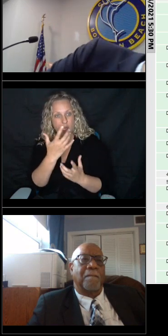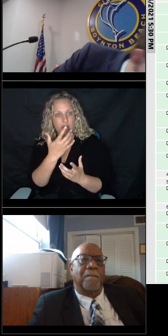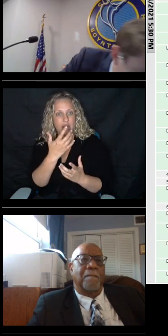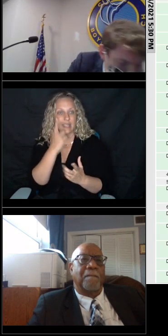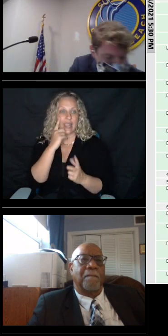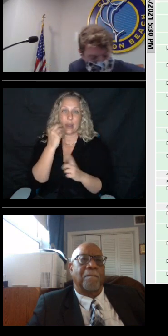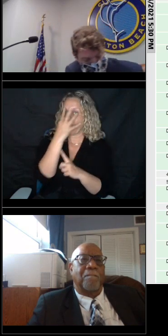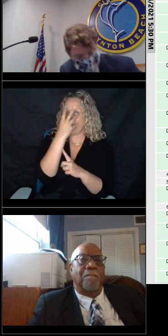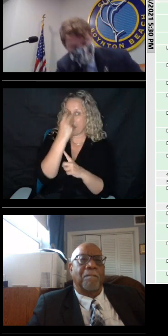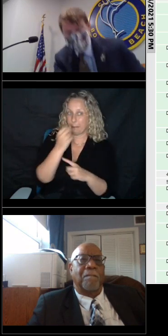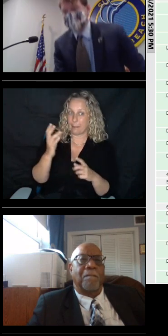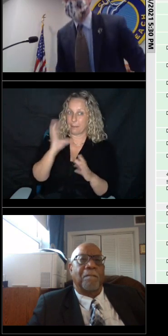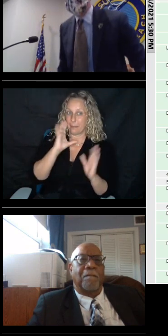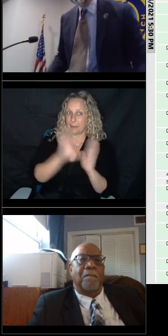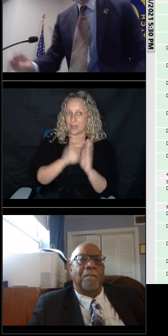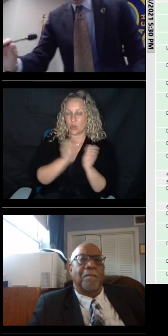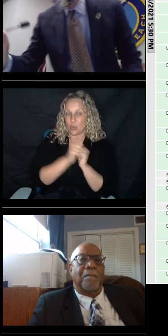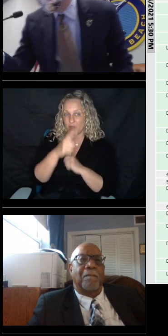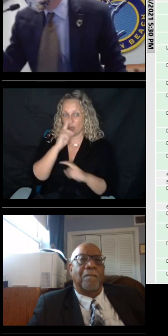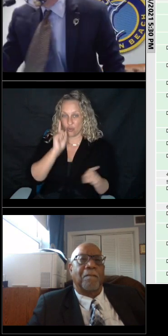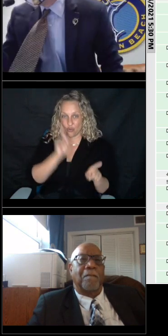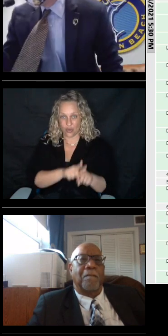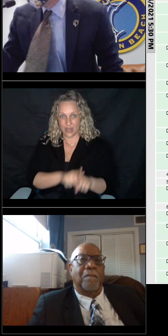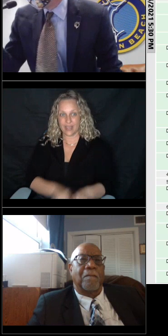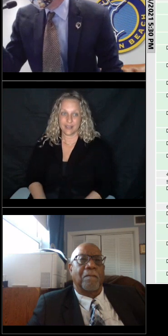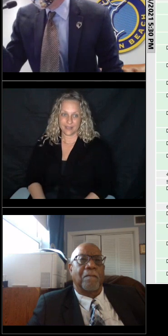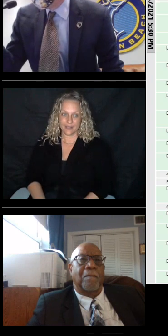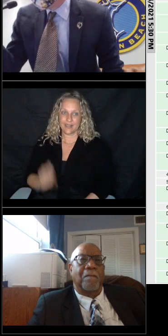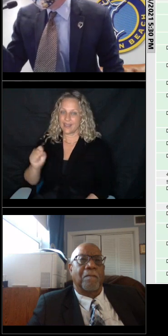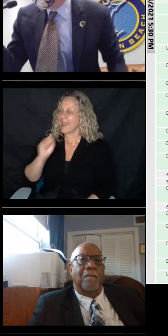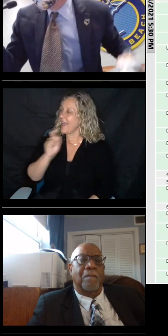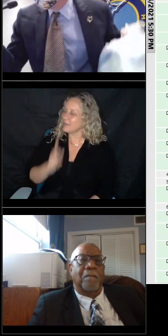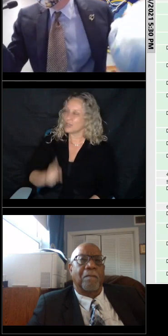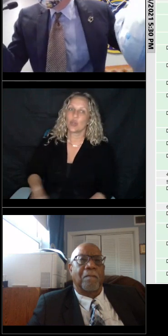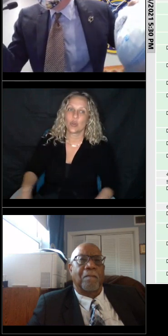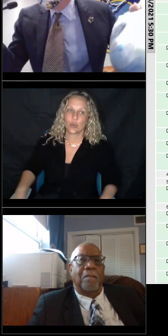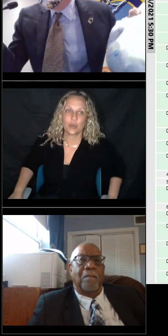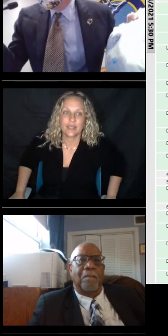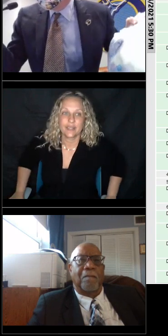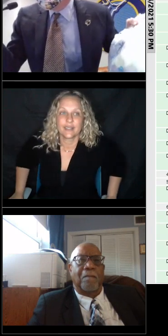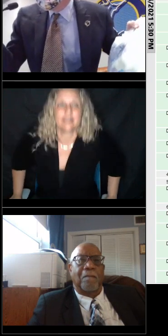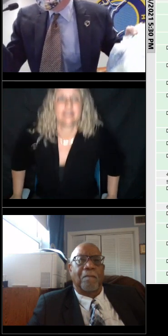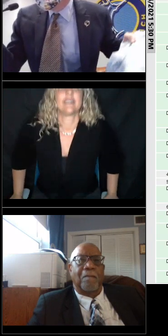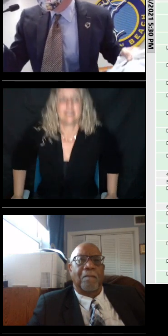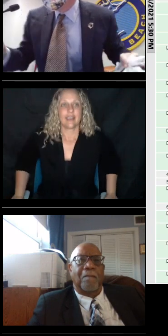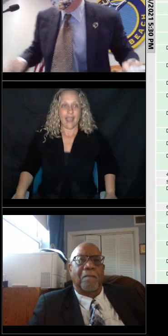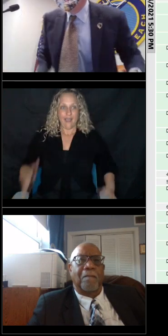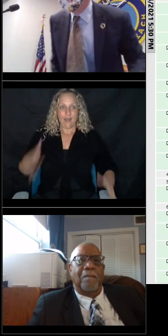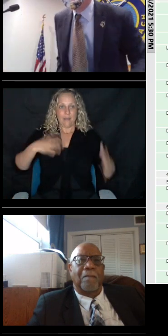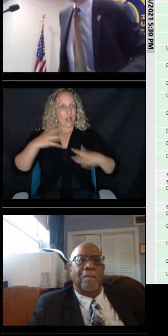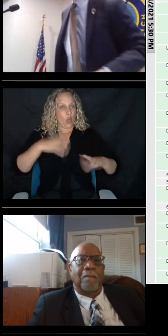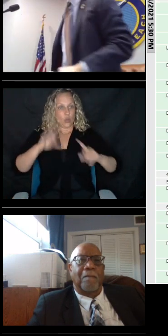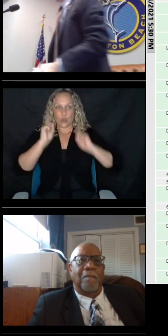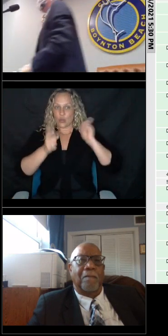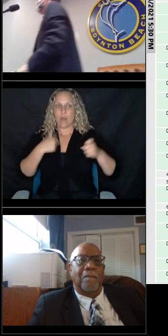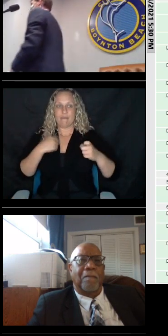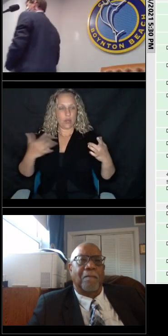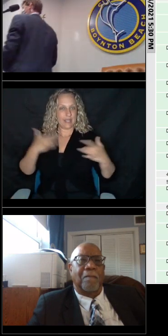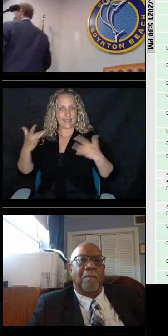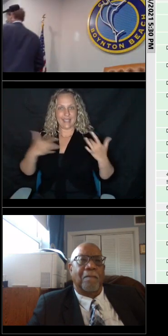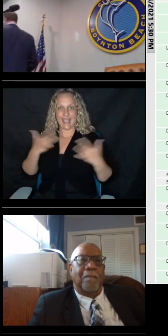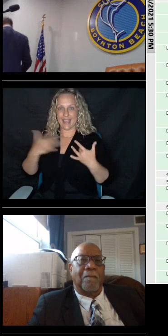picture taken with you if you agree. Absolutely, and I have my clothes to donate, so I'm very excited. Awesome.